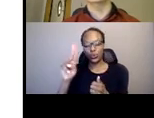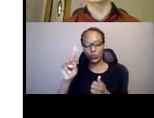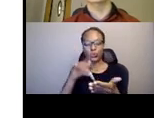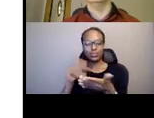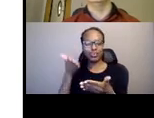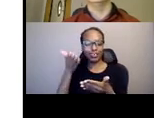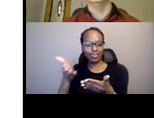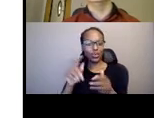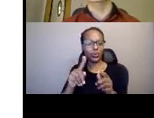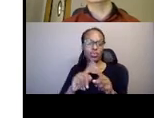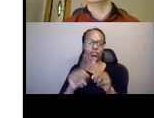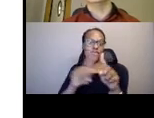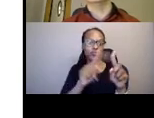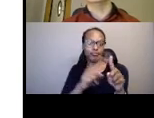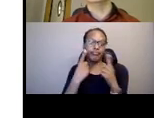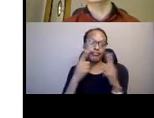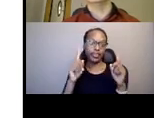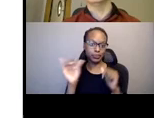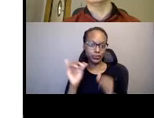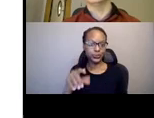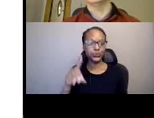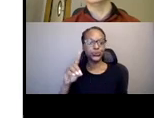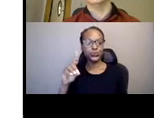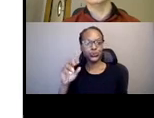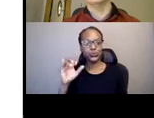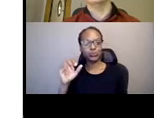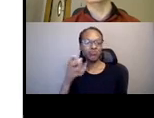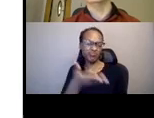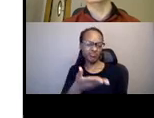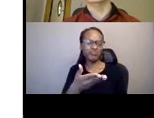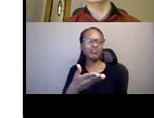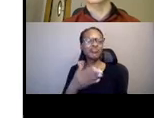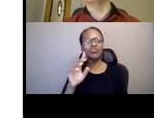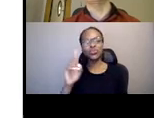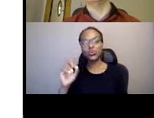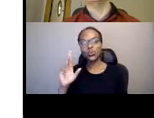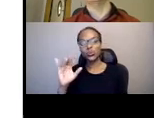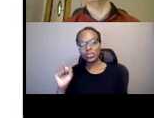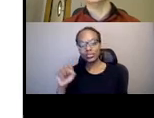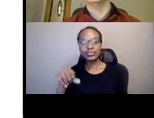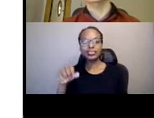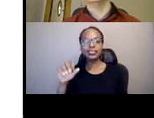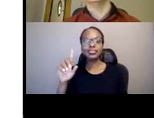Dance Company. And of course, Maria Louise and Alvin Nikolai have their own schools as well.